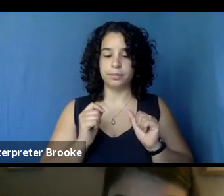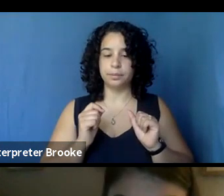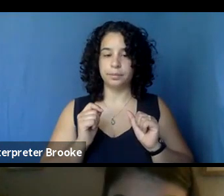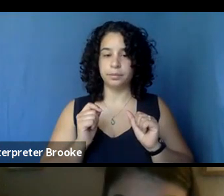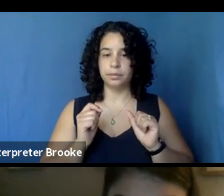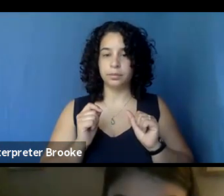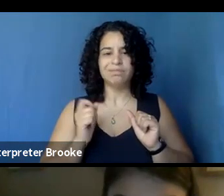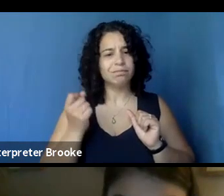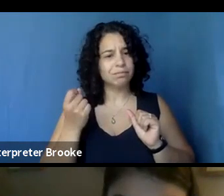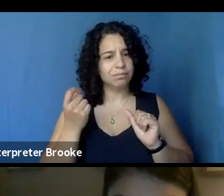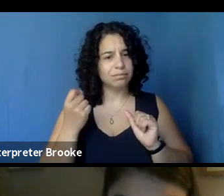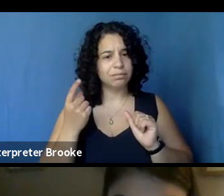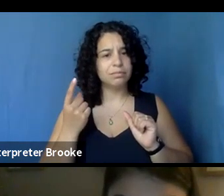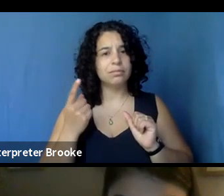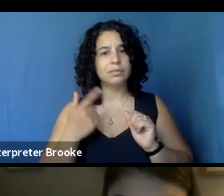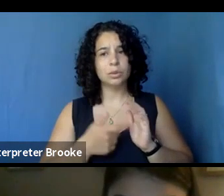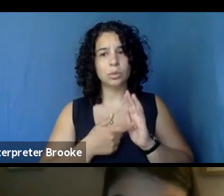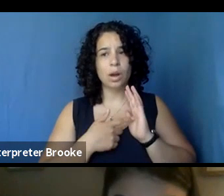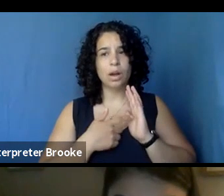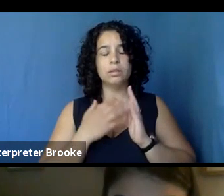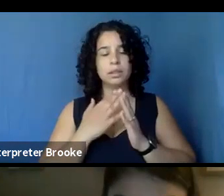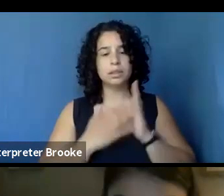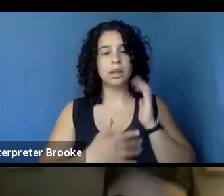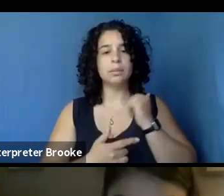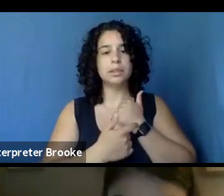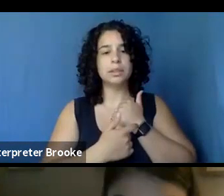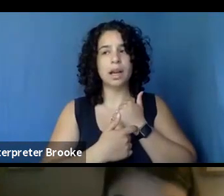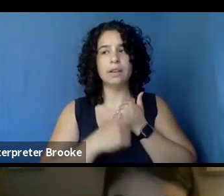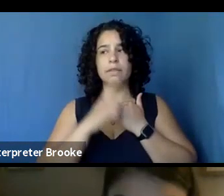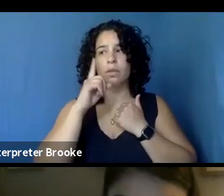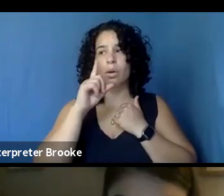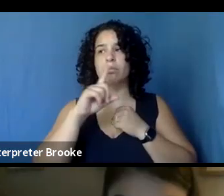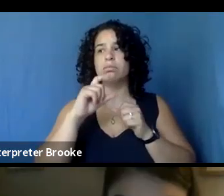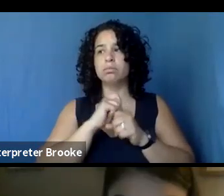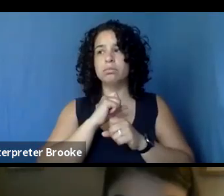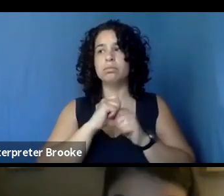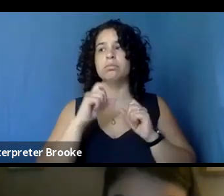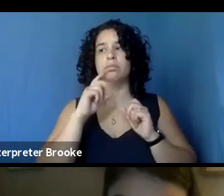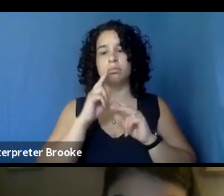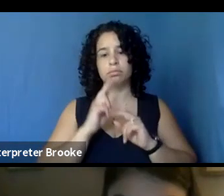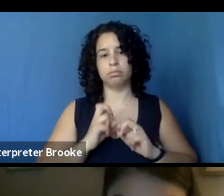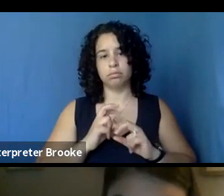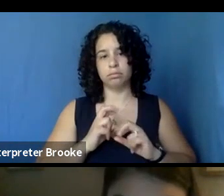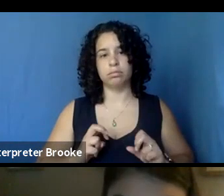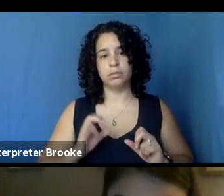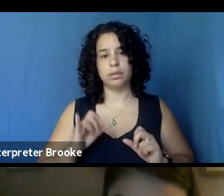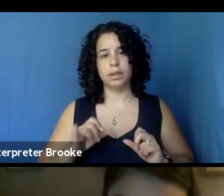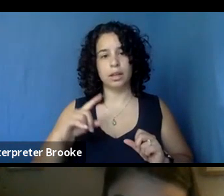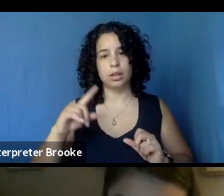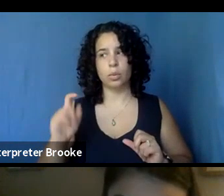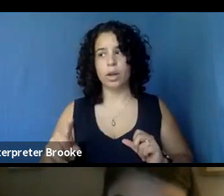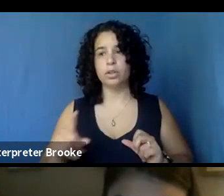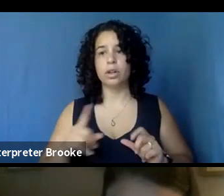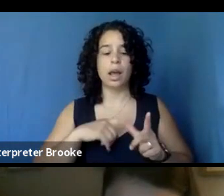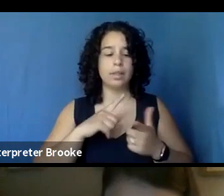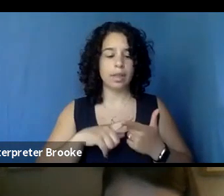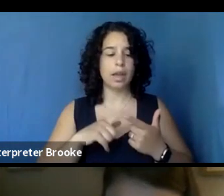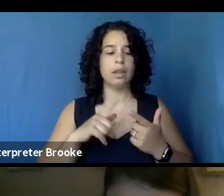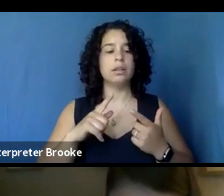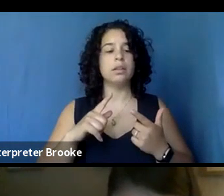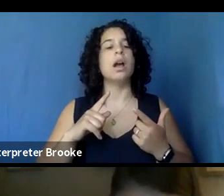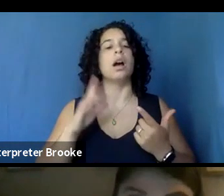it took me some time to really like saturate the question, to then start to put things down.